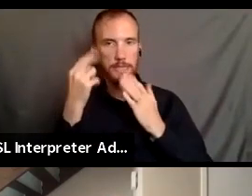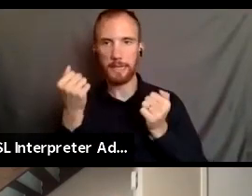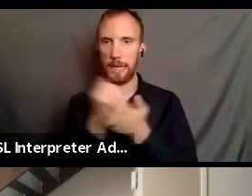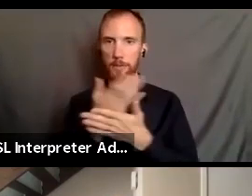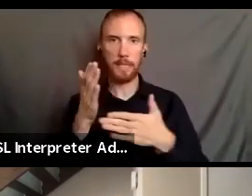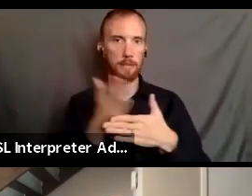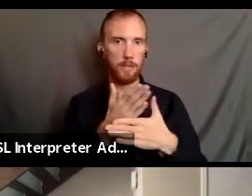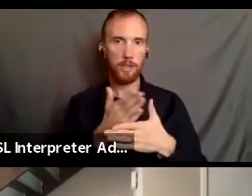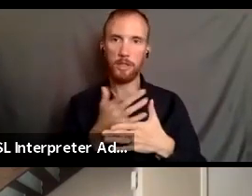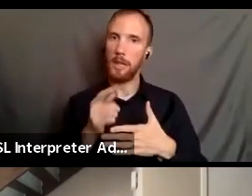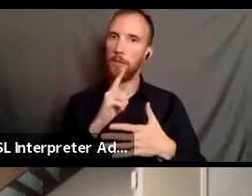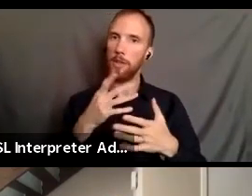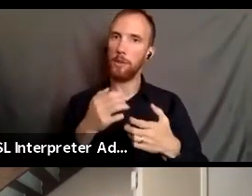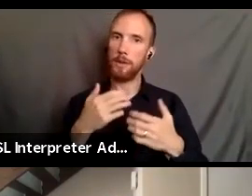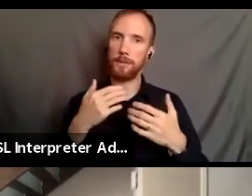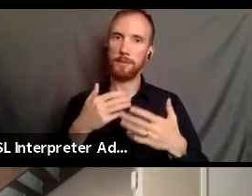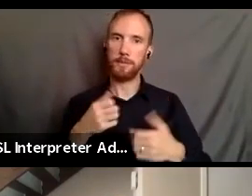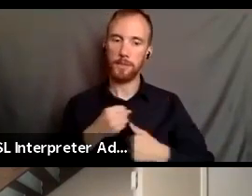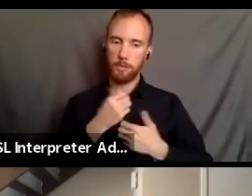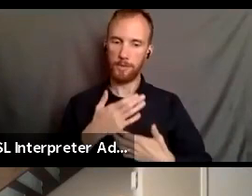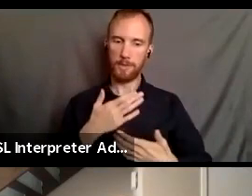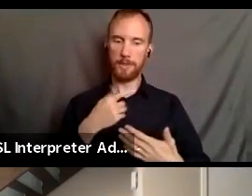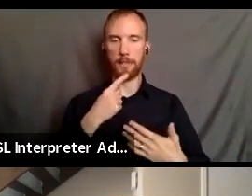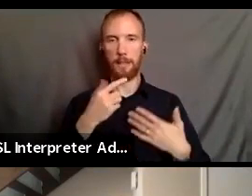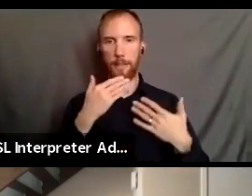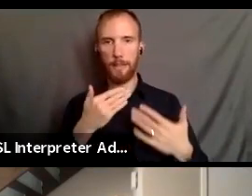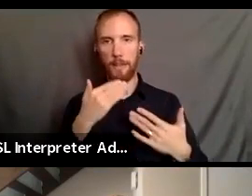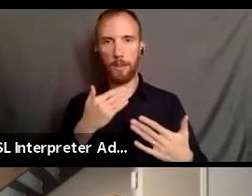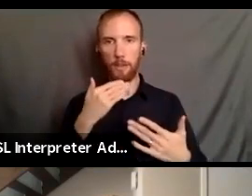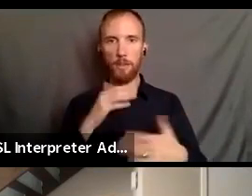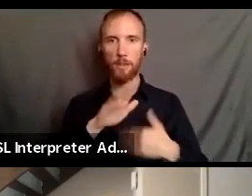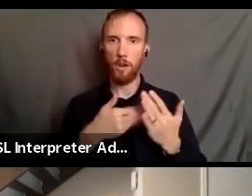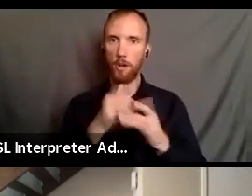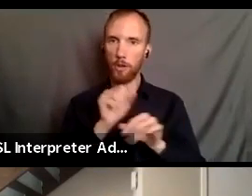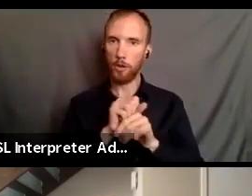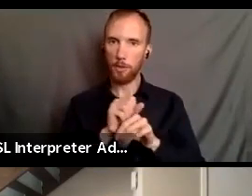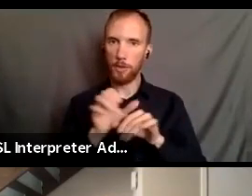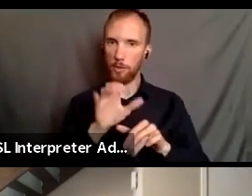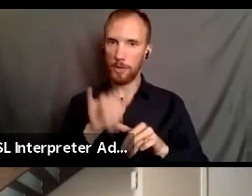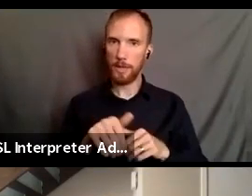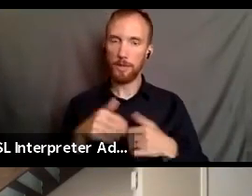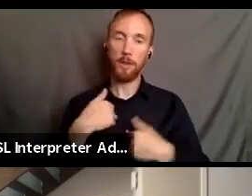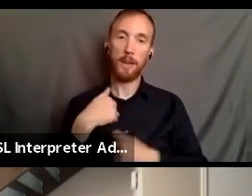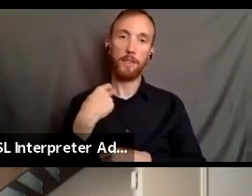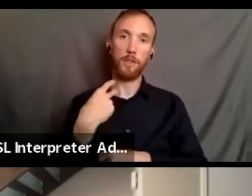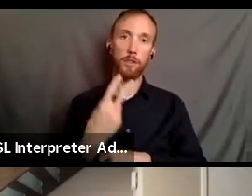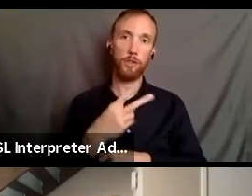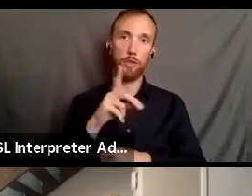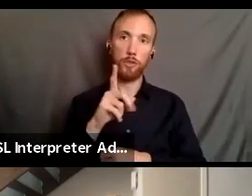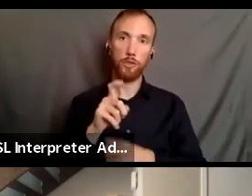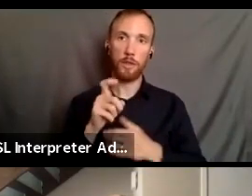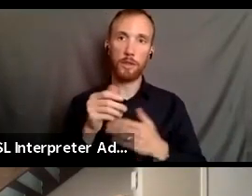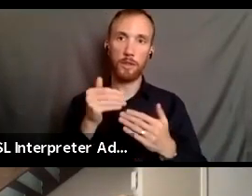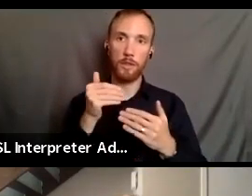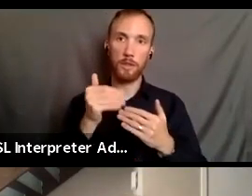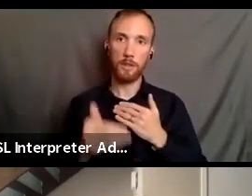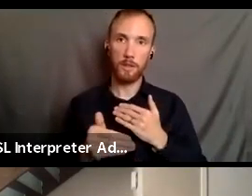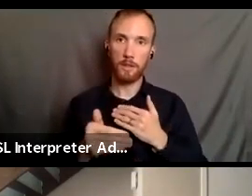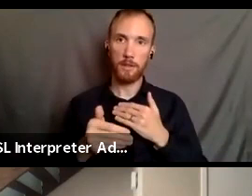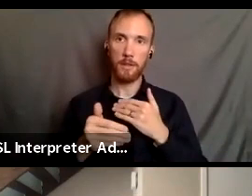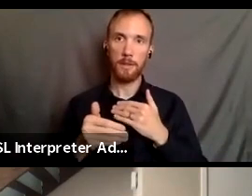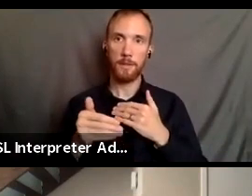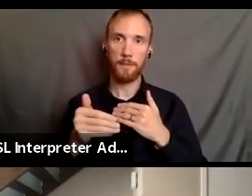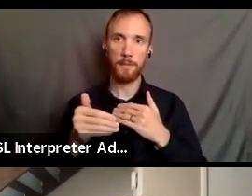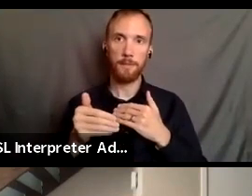to express my thanks for all your work to do that um i had two questions looking forward they may not be answerable now